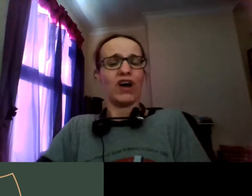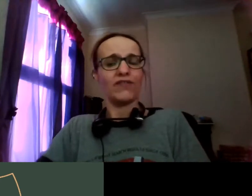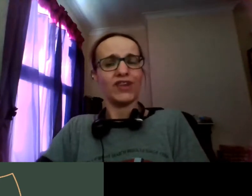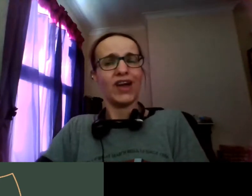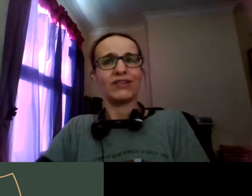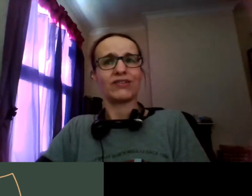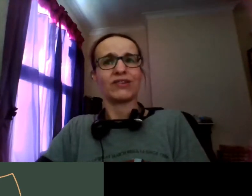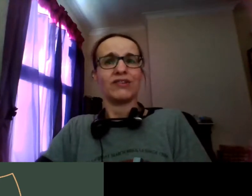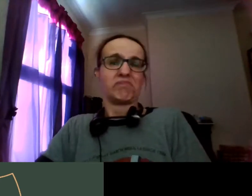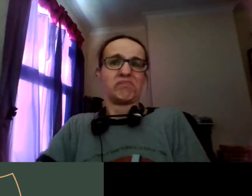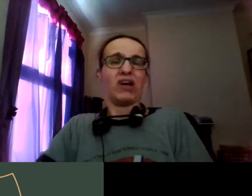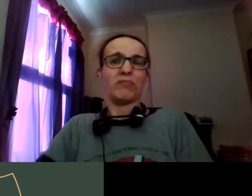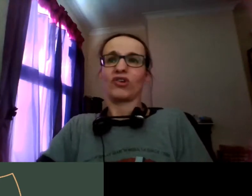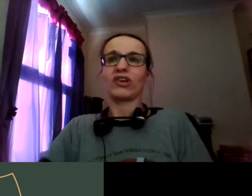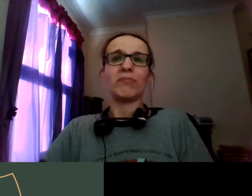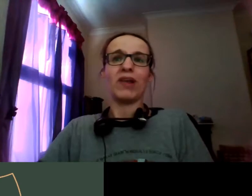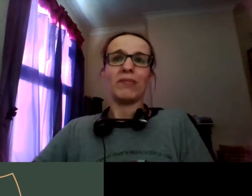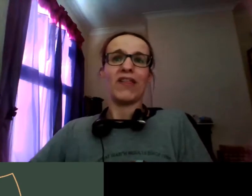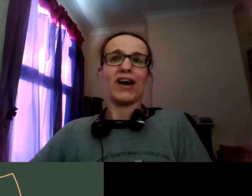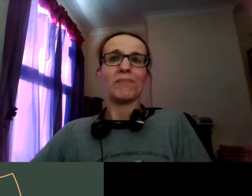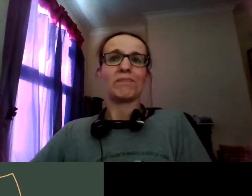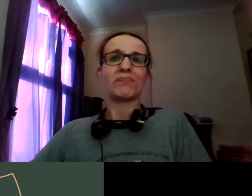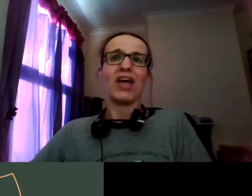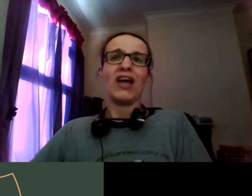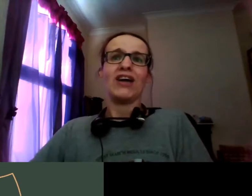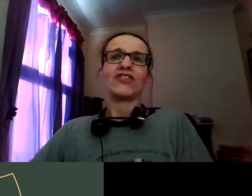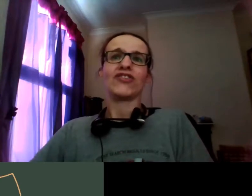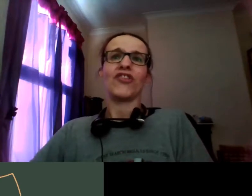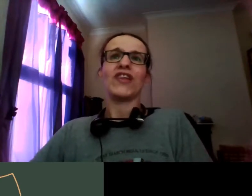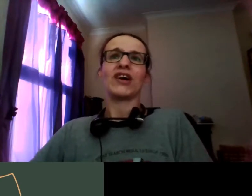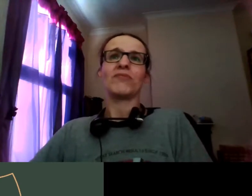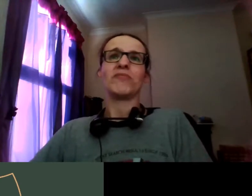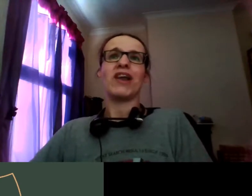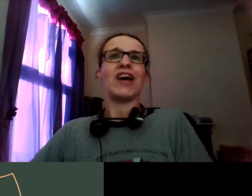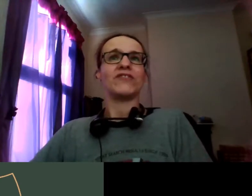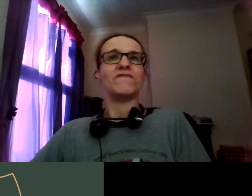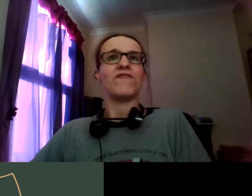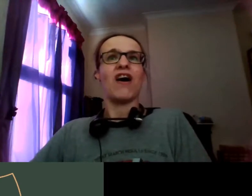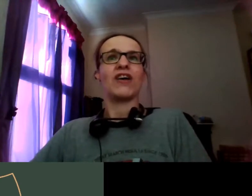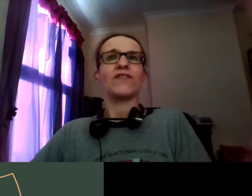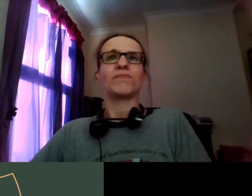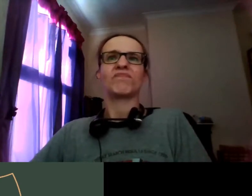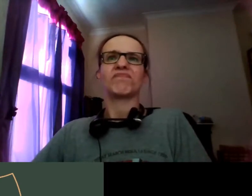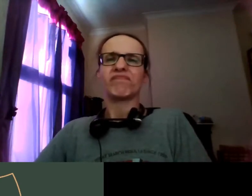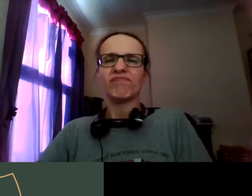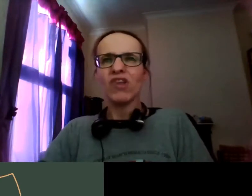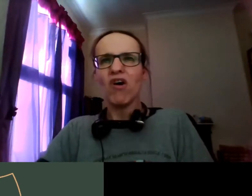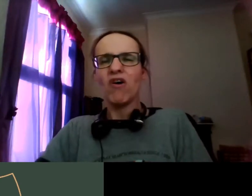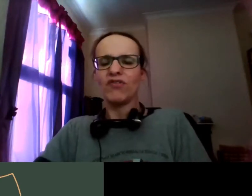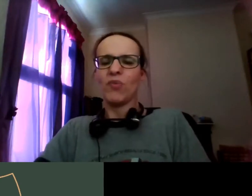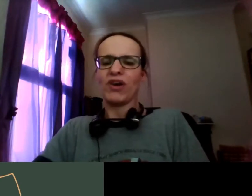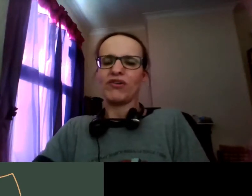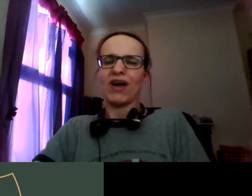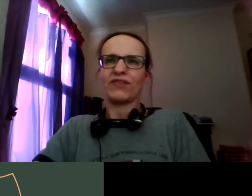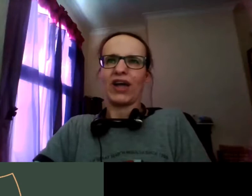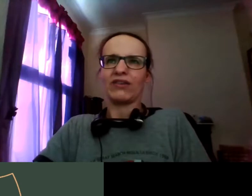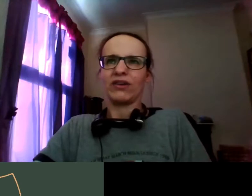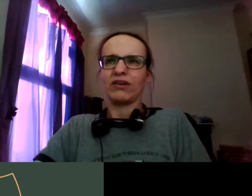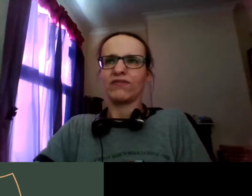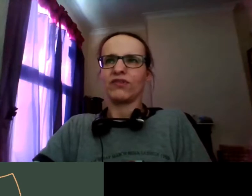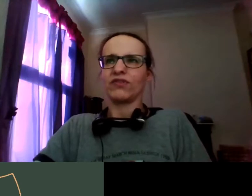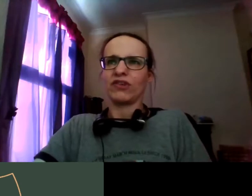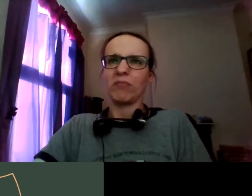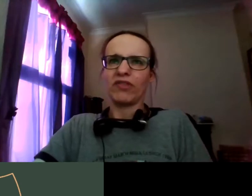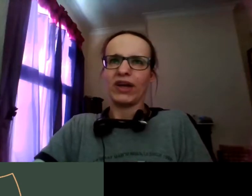whole 5 days. I'm not going to complain about that. So I think that comes to my lesson 5. Often when you're